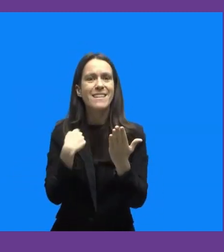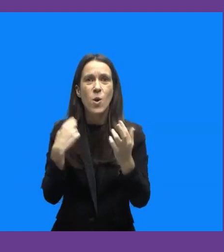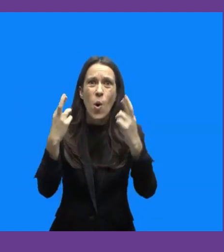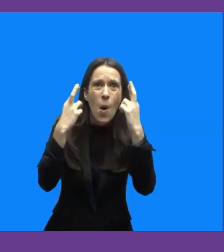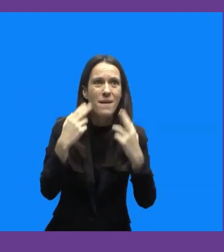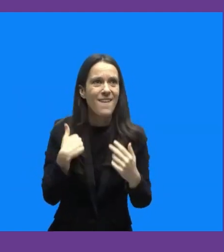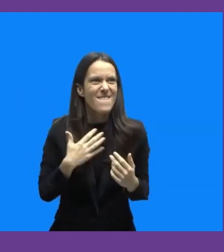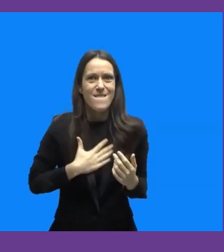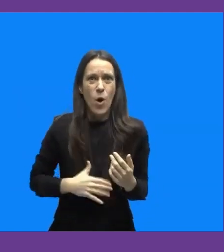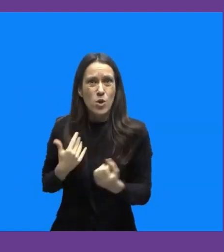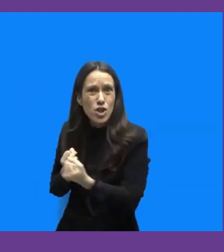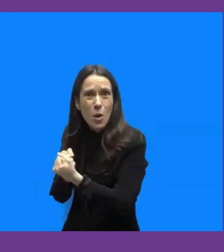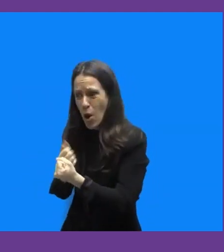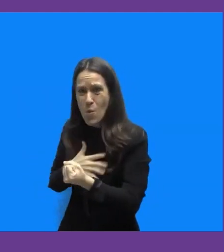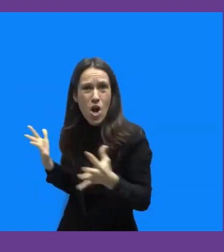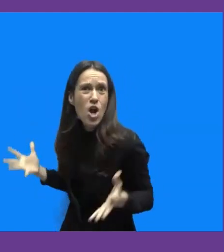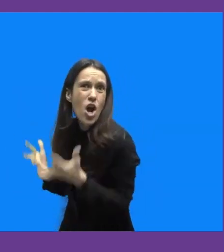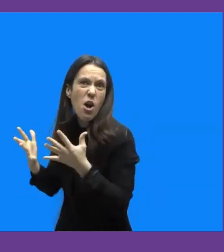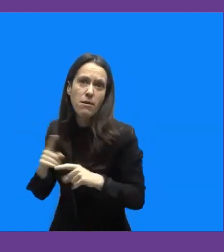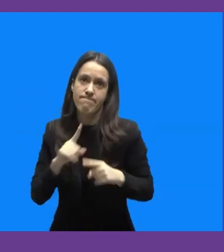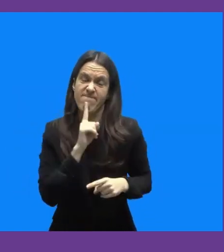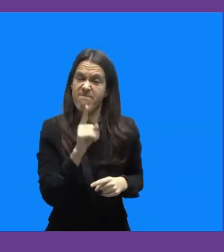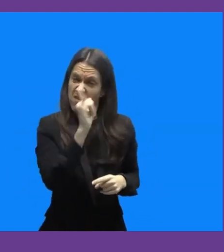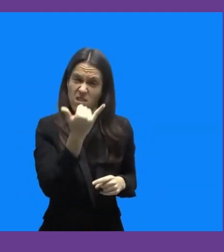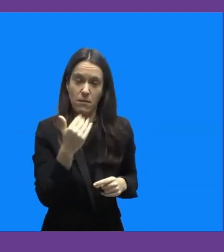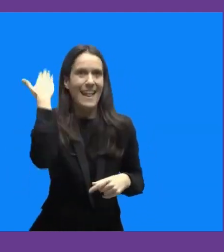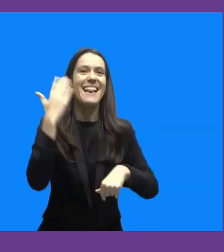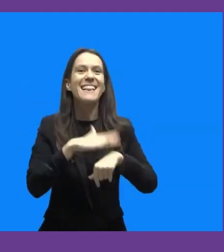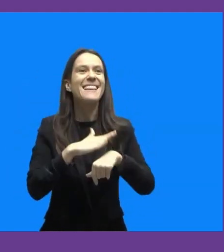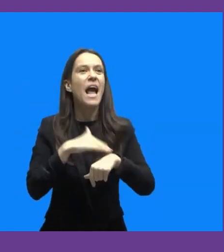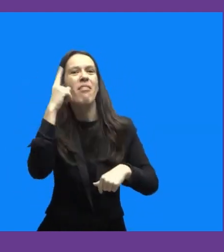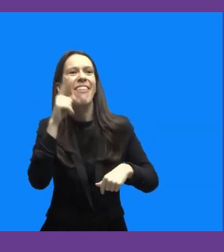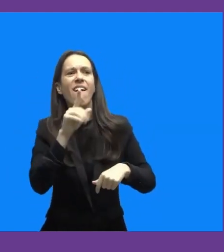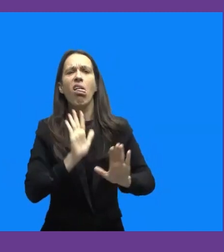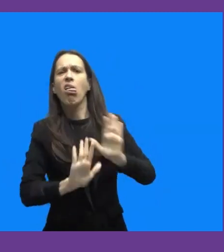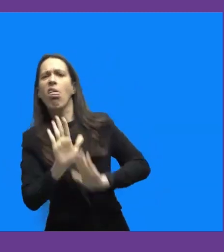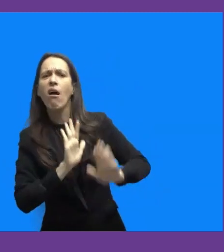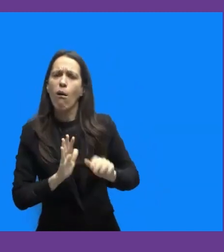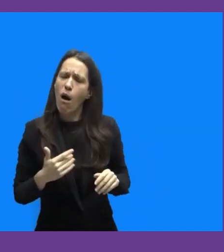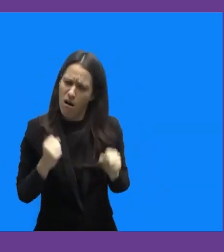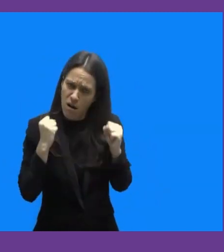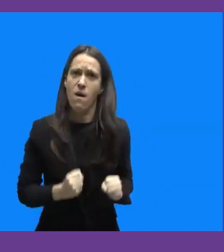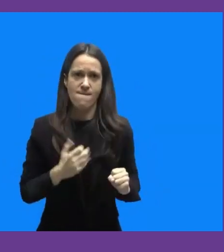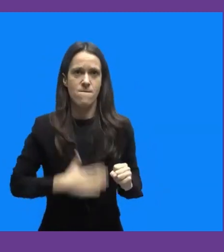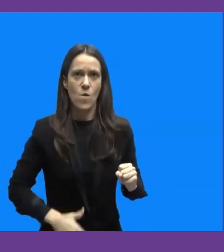supports are there, where this was just, as I said, there was no question I was going to complete it for our students, to help the students who are travelling and also the students that were